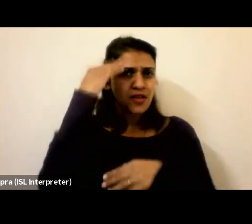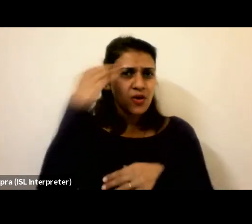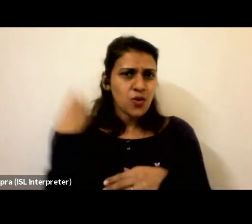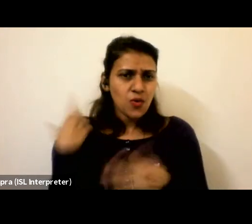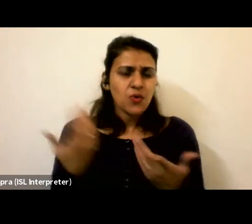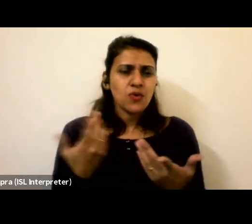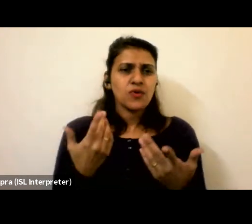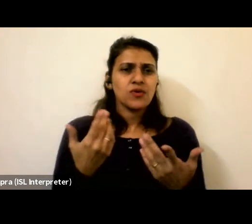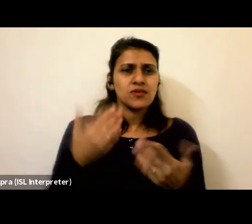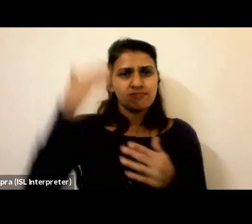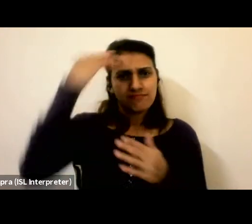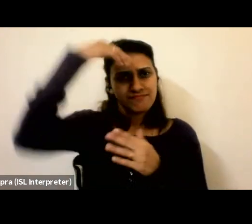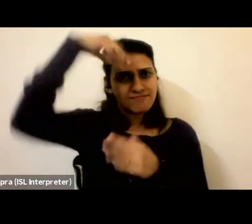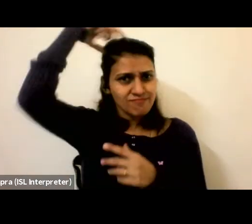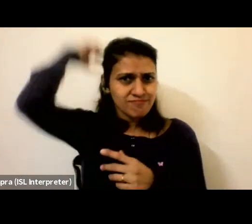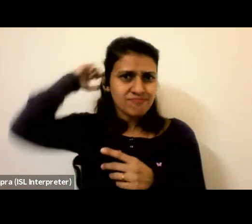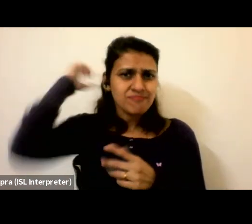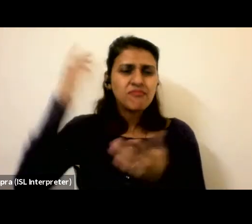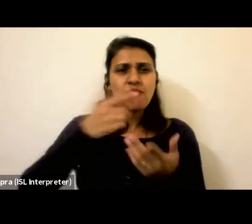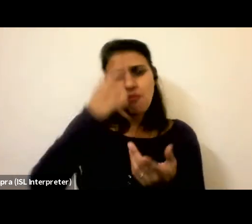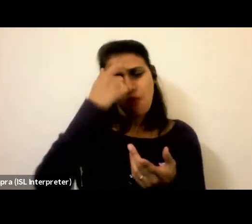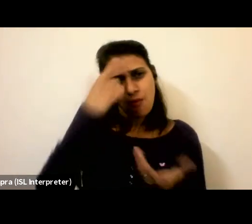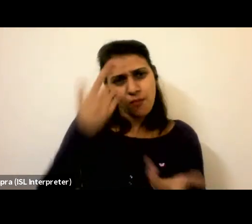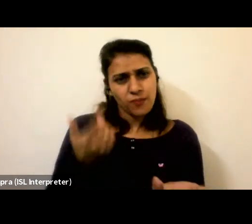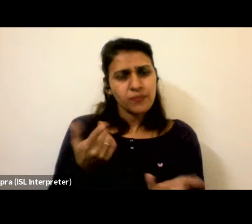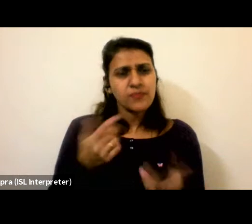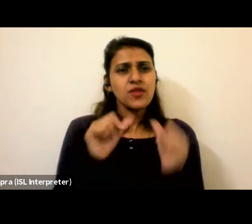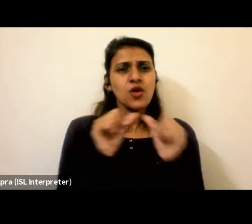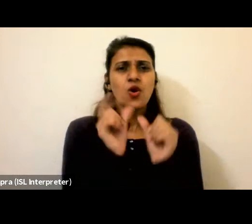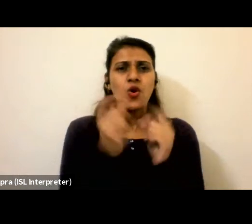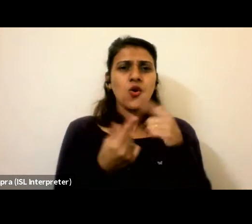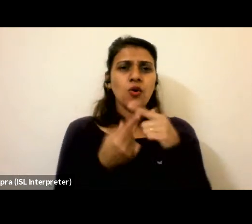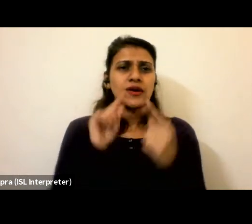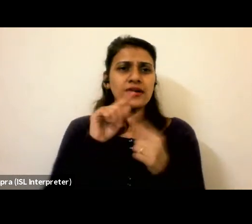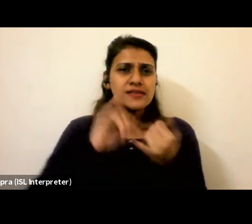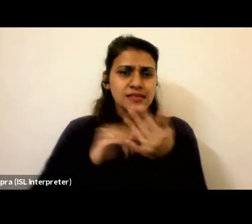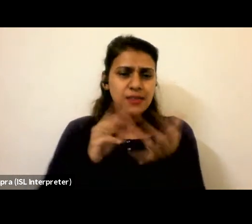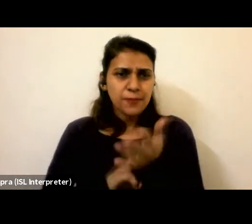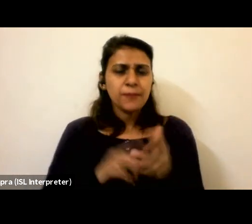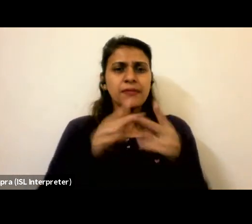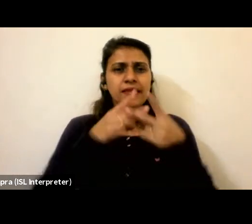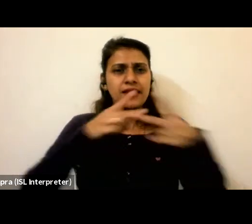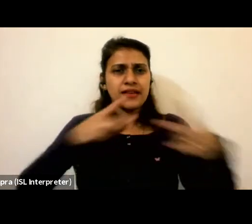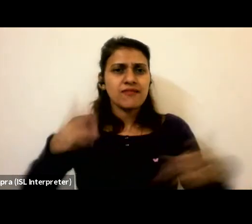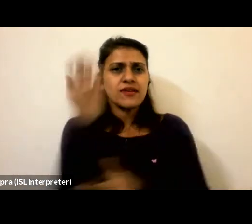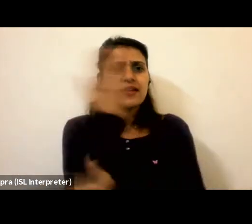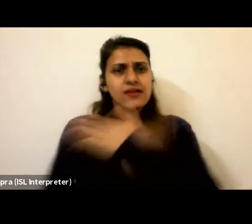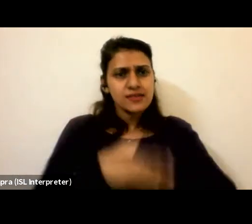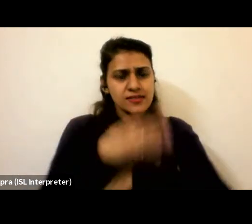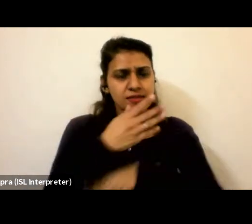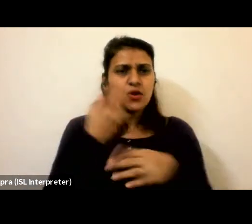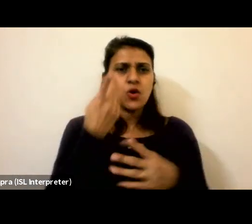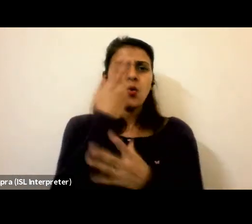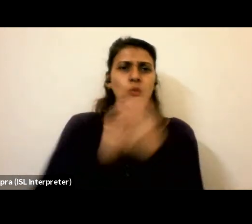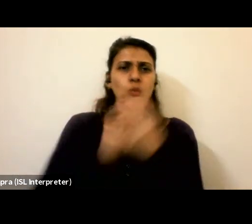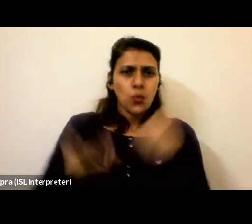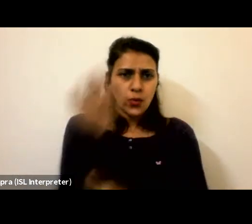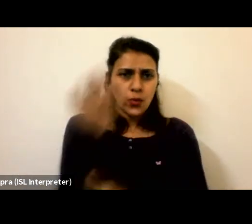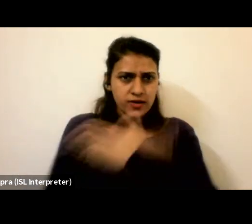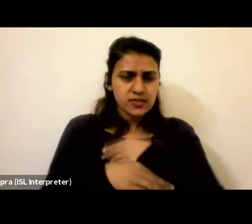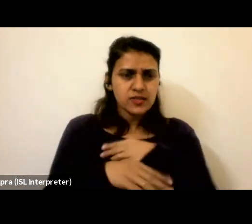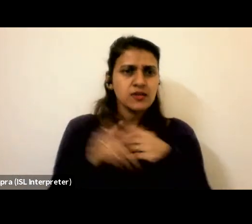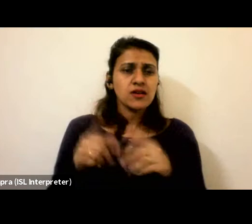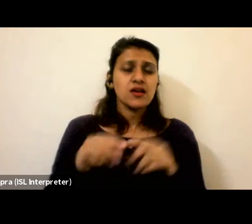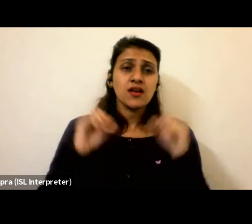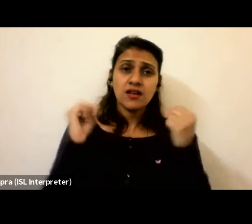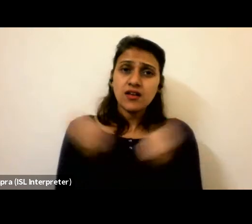cognitive disabilities or people with multiple disabilities would be able to avail